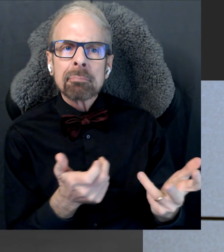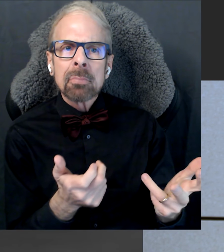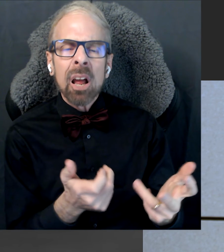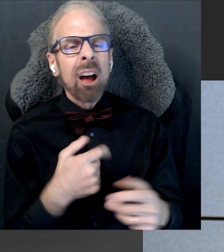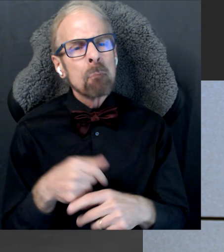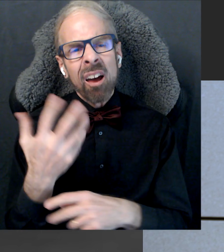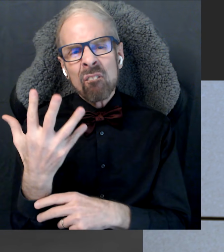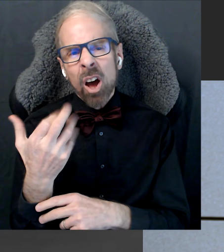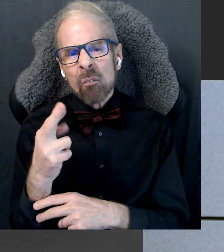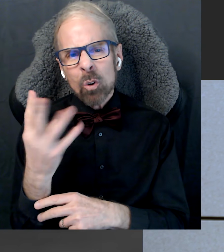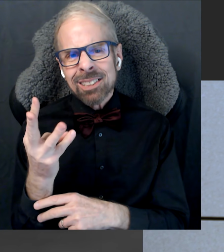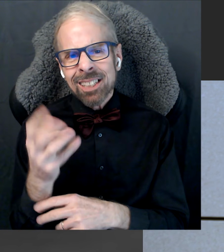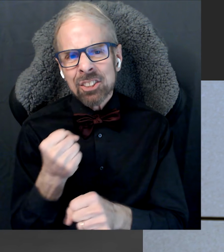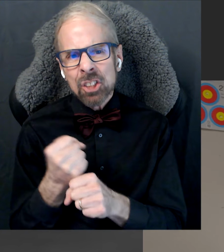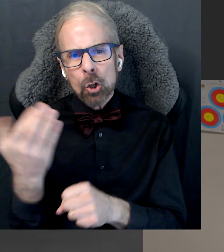5 or 6 years ago.